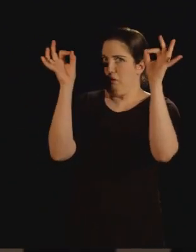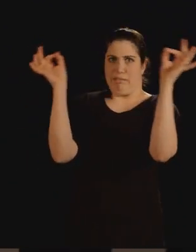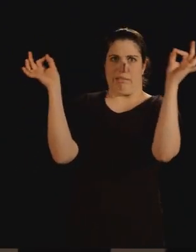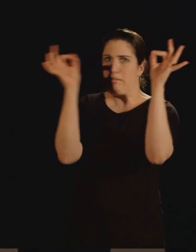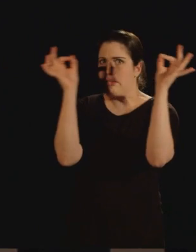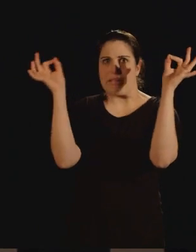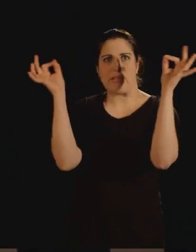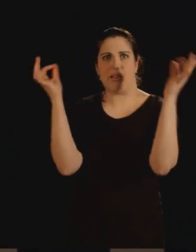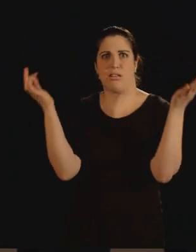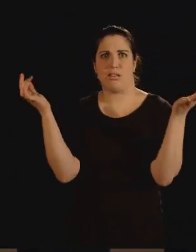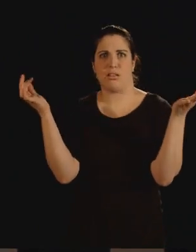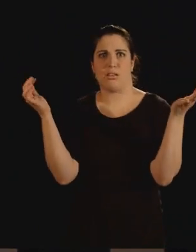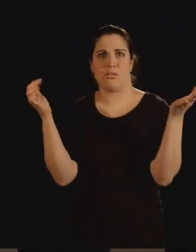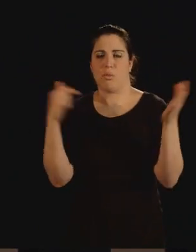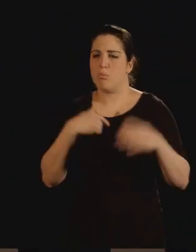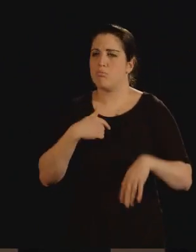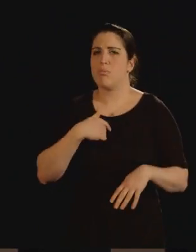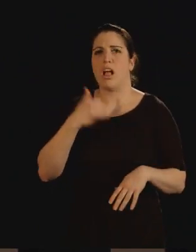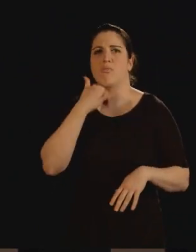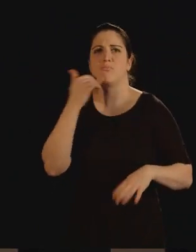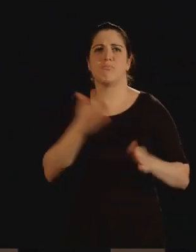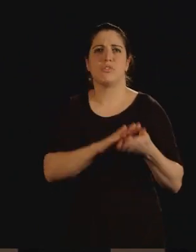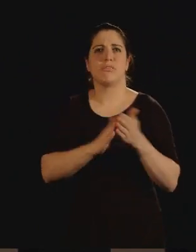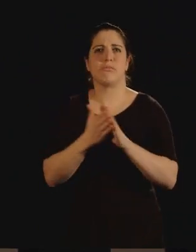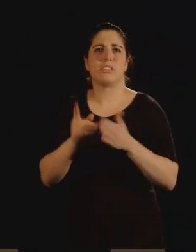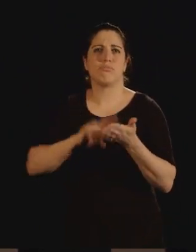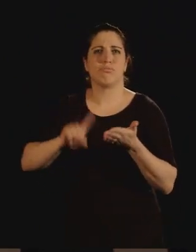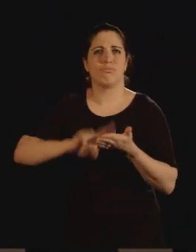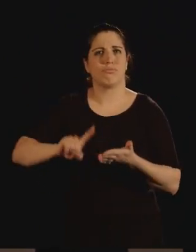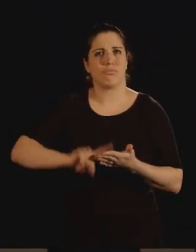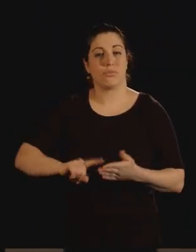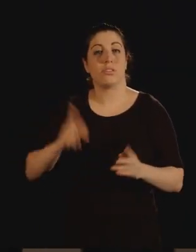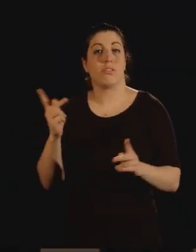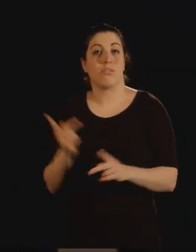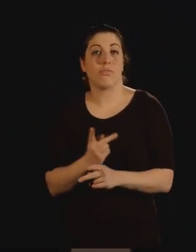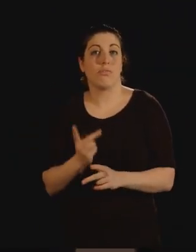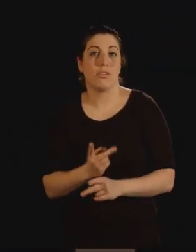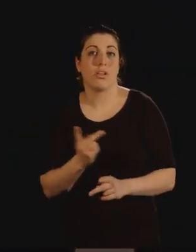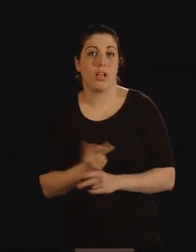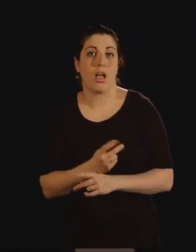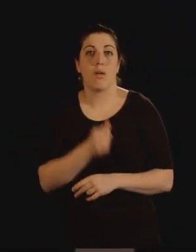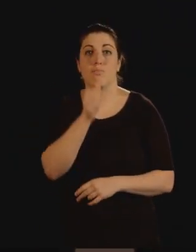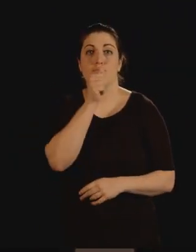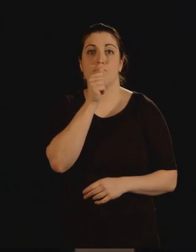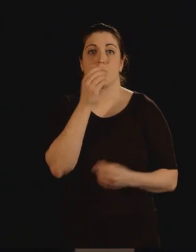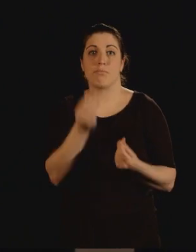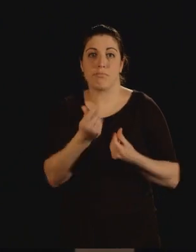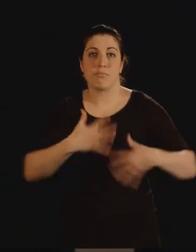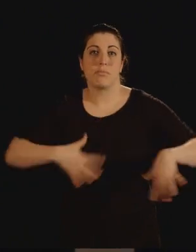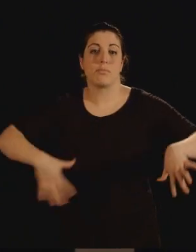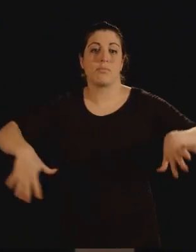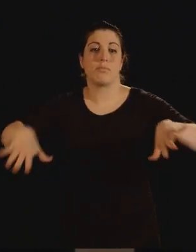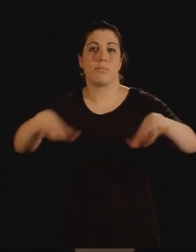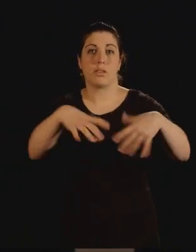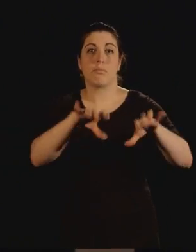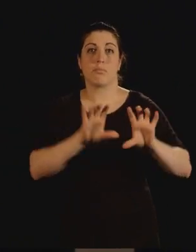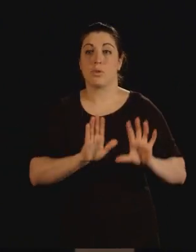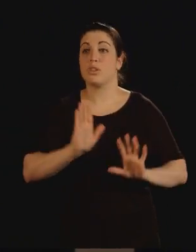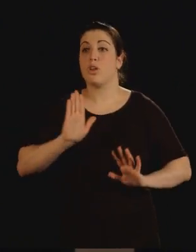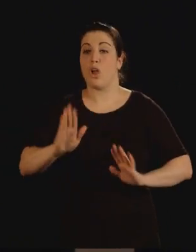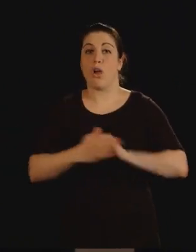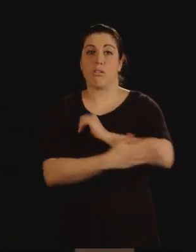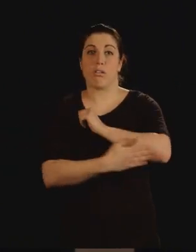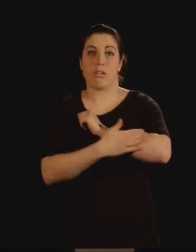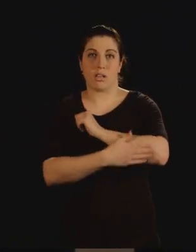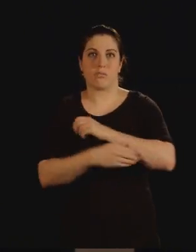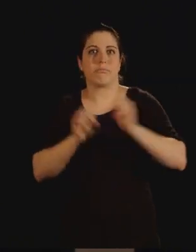So to find out, I called the local zoning department and discovered private land burials in Wanda's County are indeed permissible